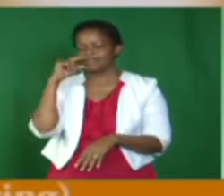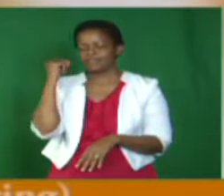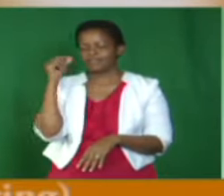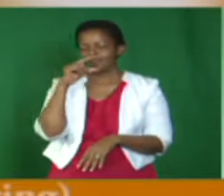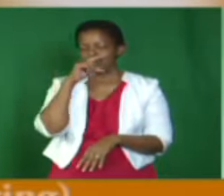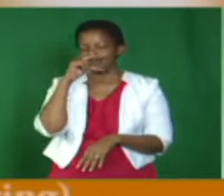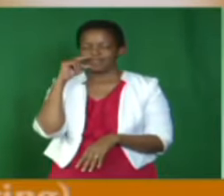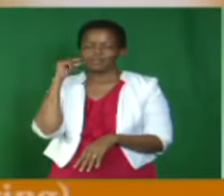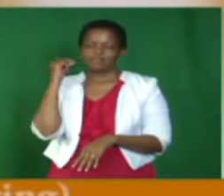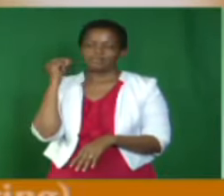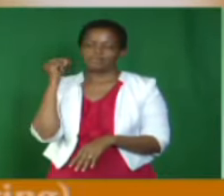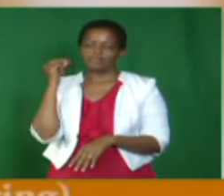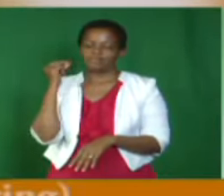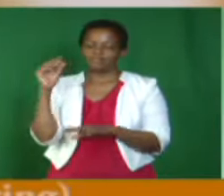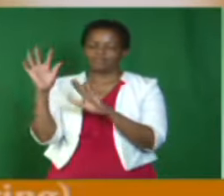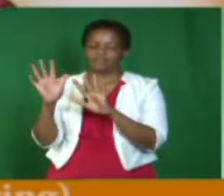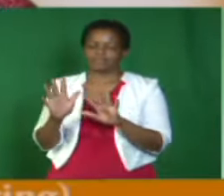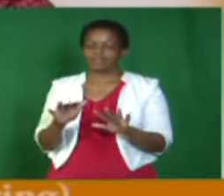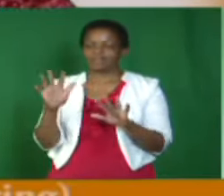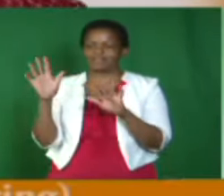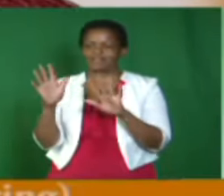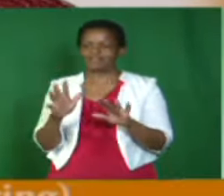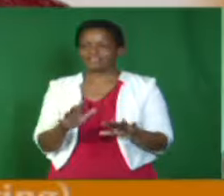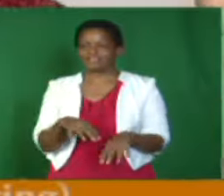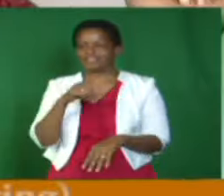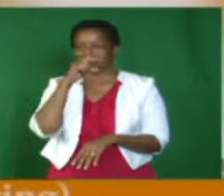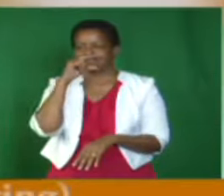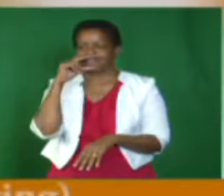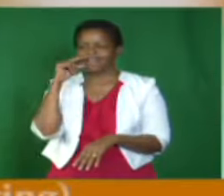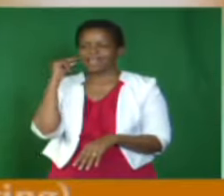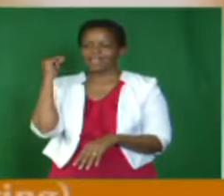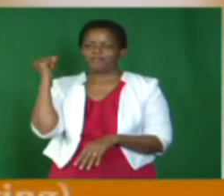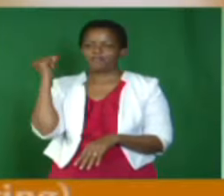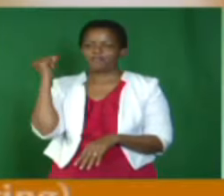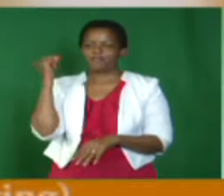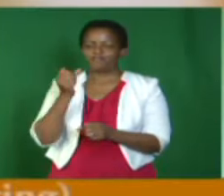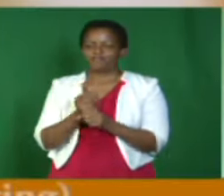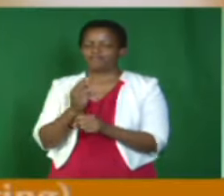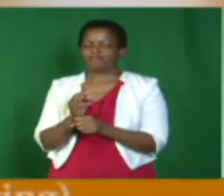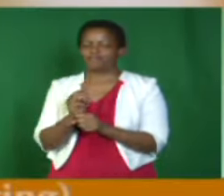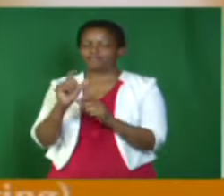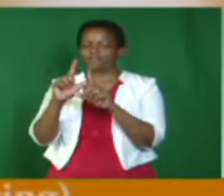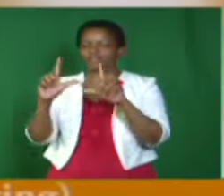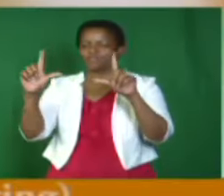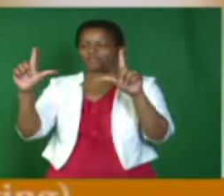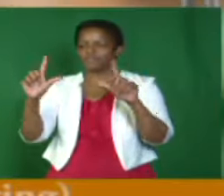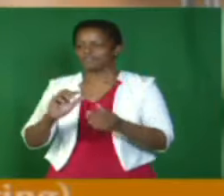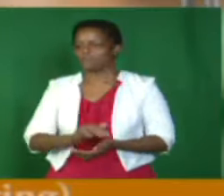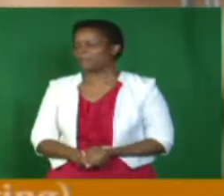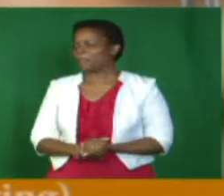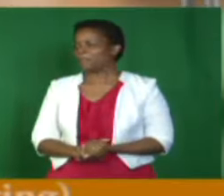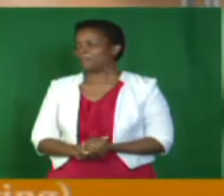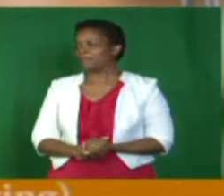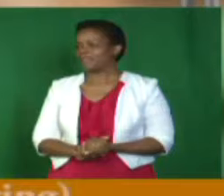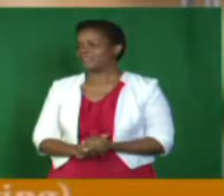name, oh, blessed be the name of the Lord. Thank you very